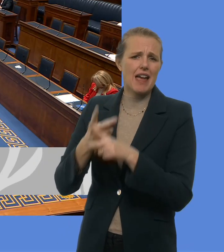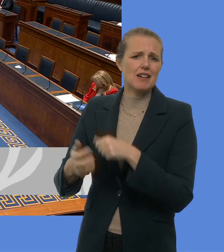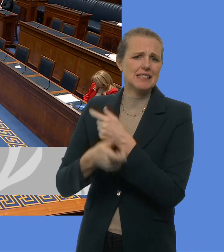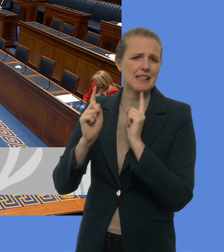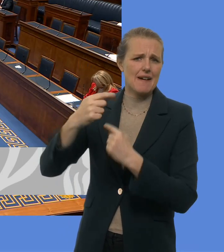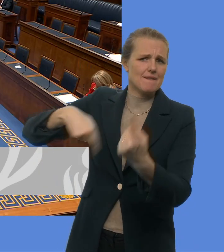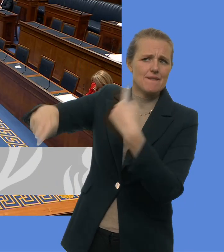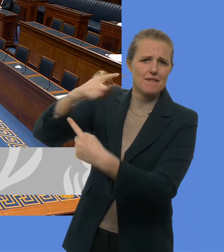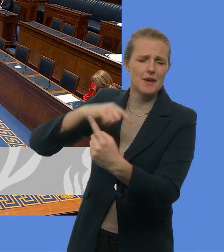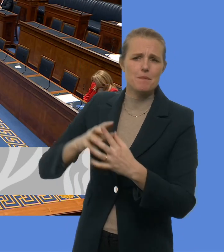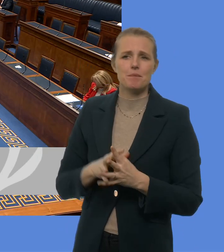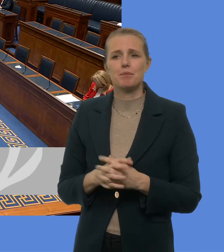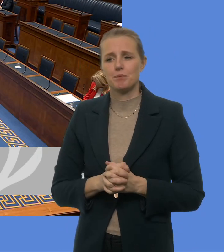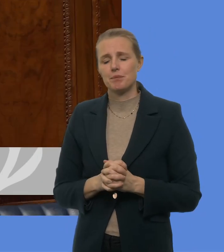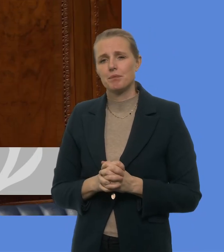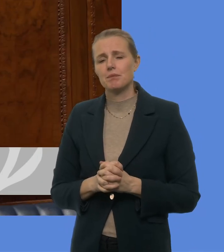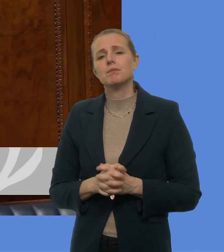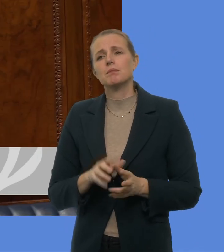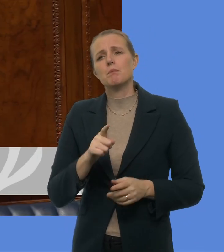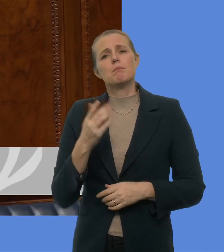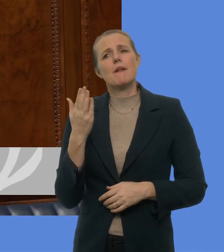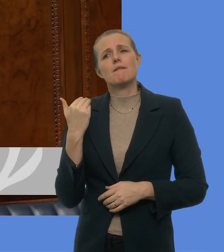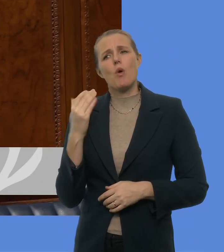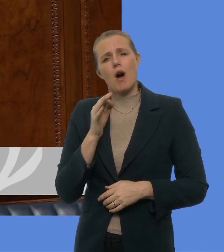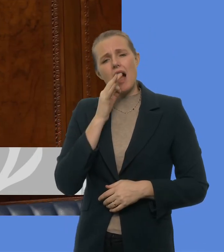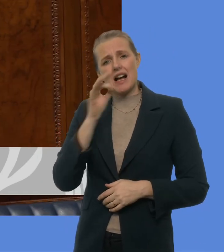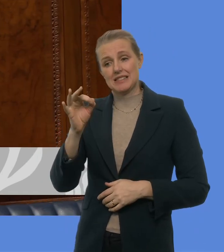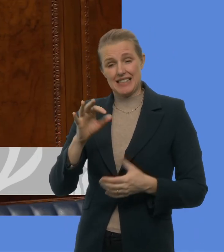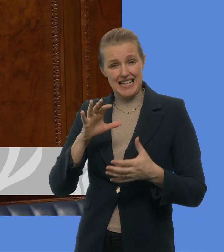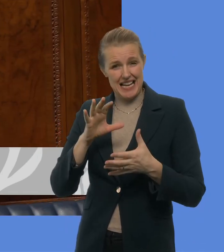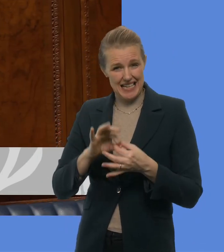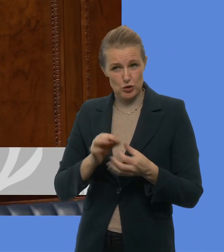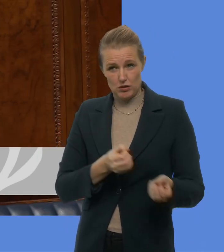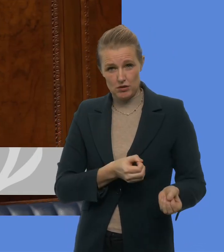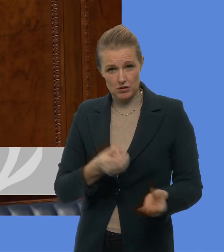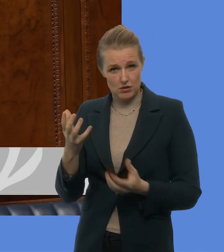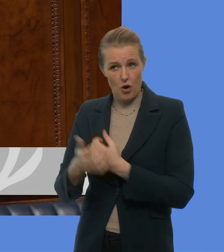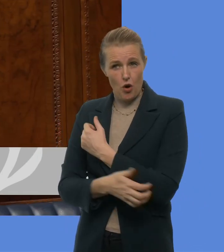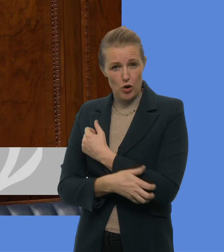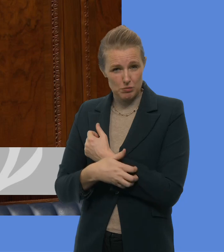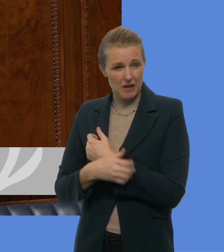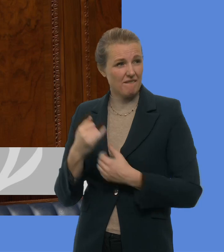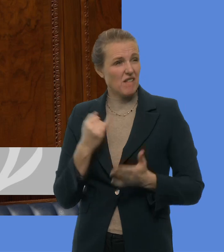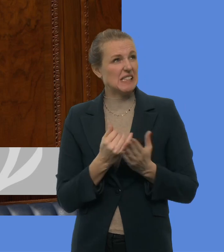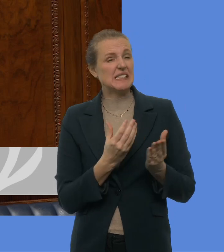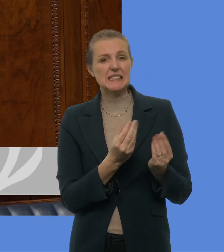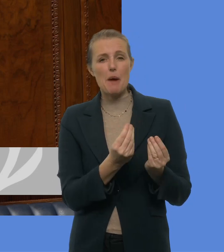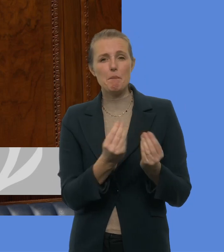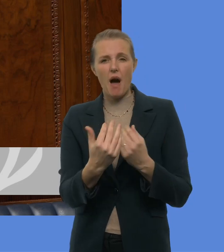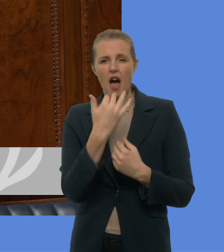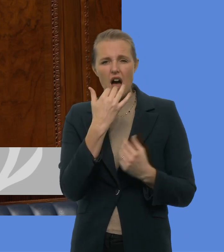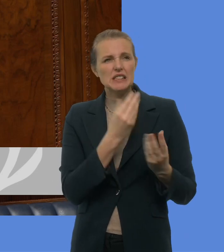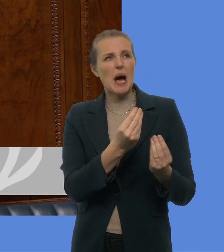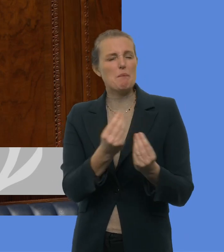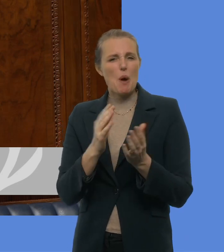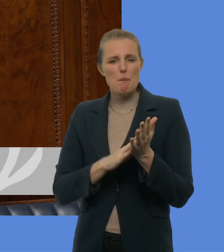Minister, in a question to your predecessor, I asked about hospitalisation due to damp and mould issues. I was told that